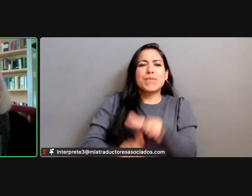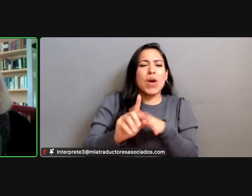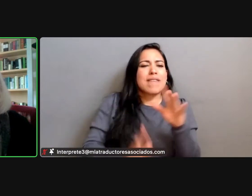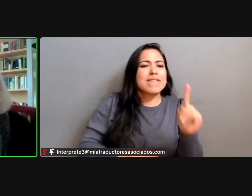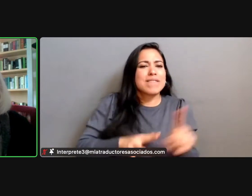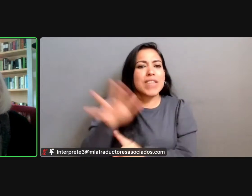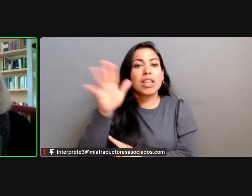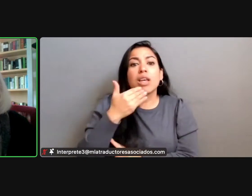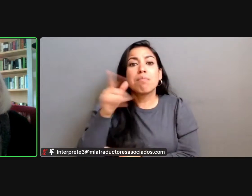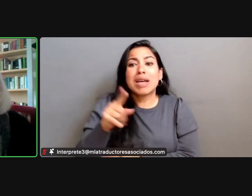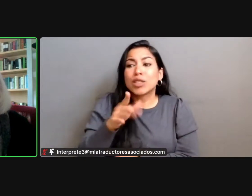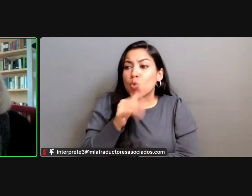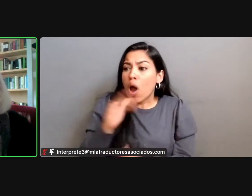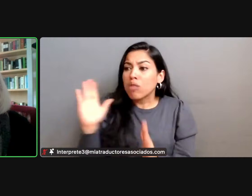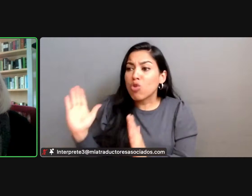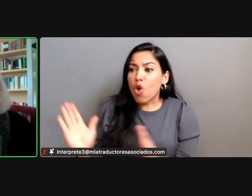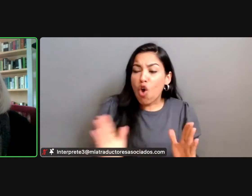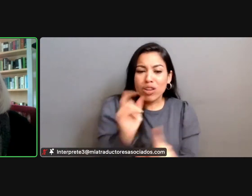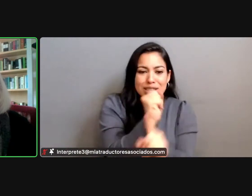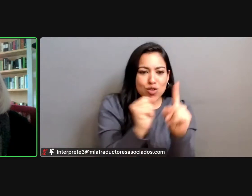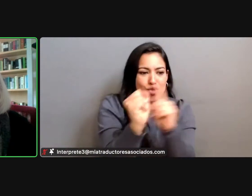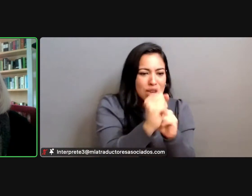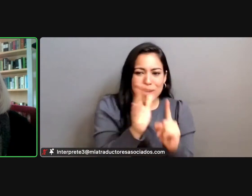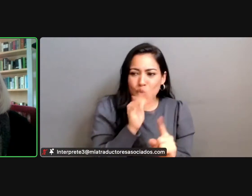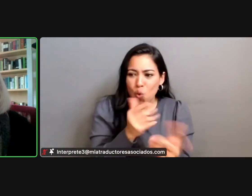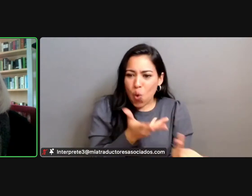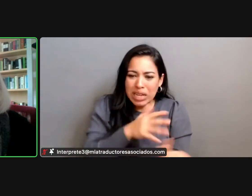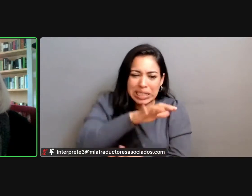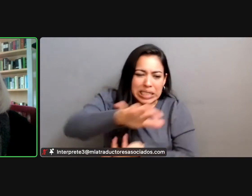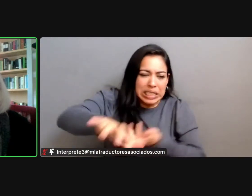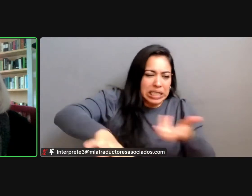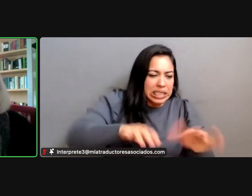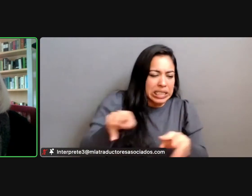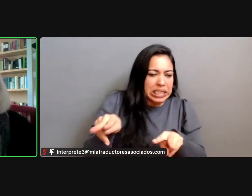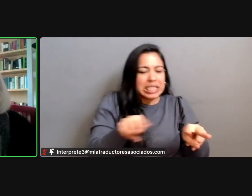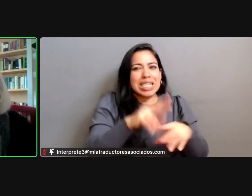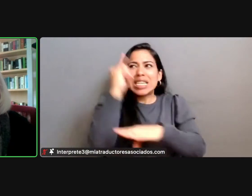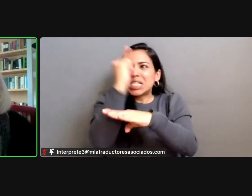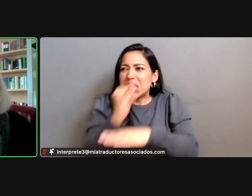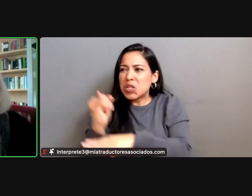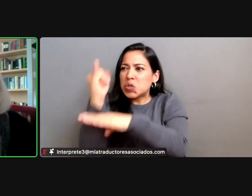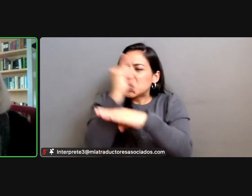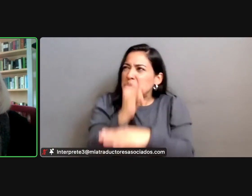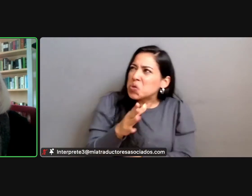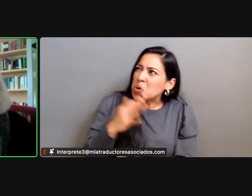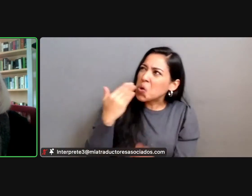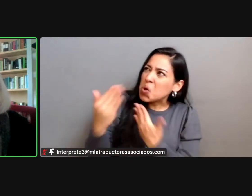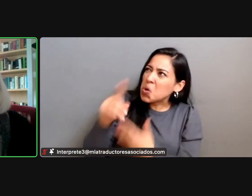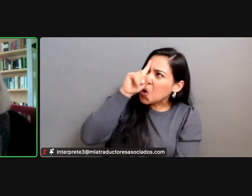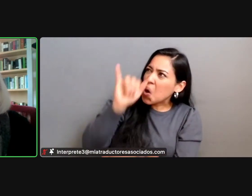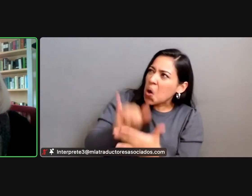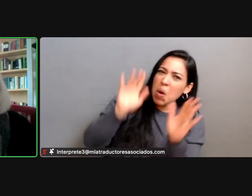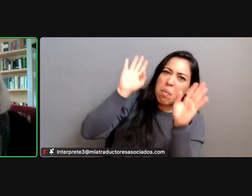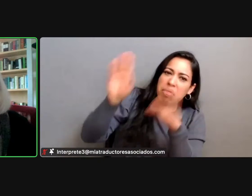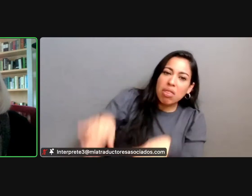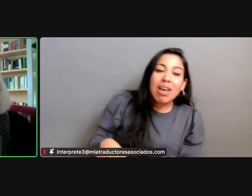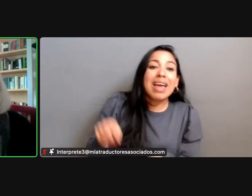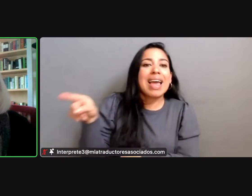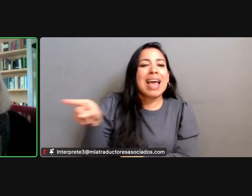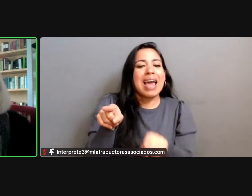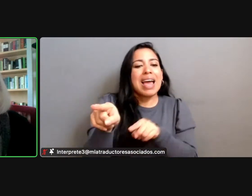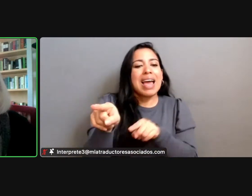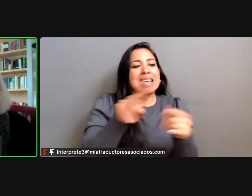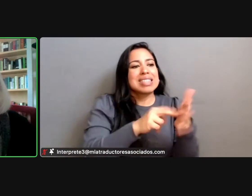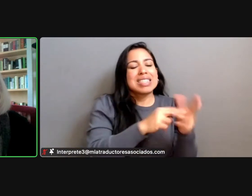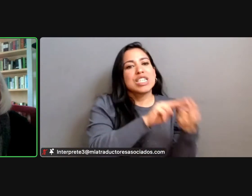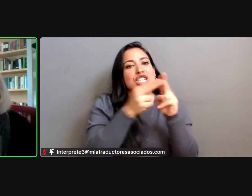health systems and the relatively disorganized social status and some political status that